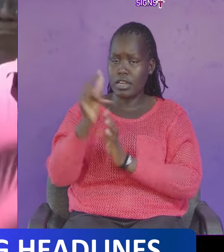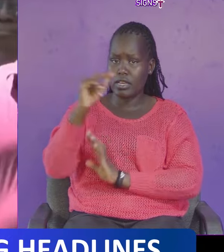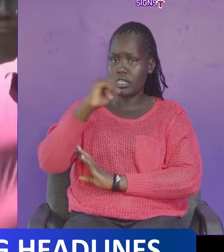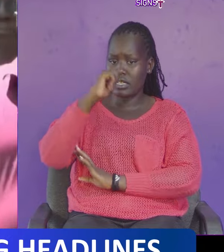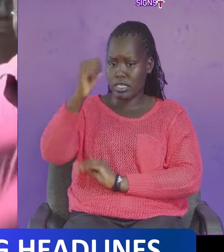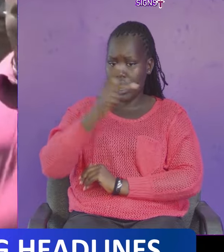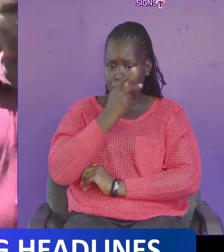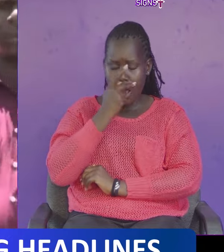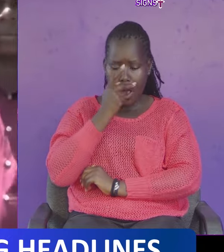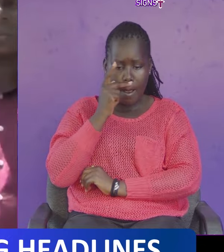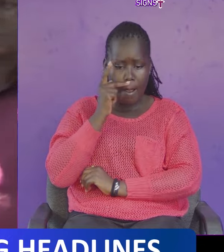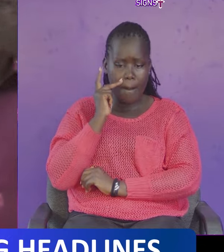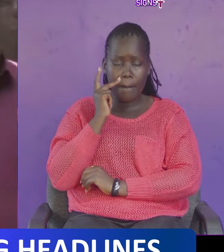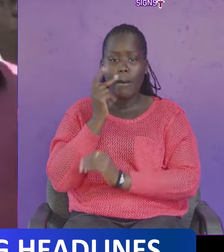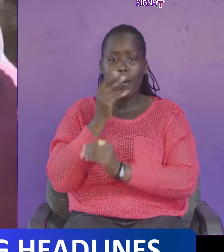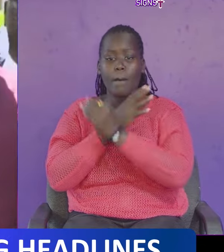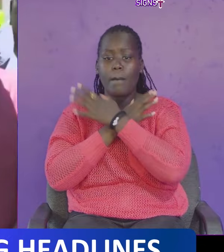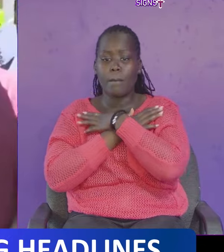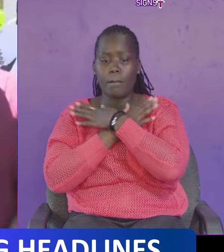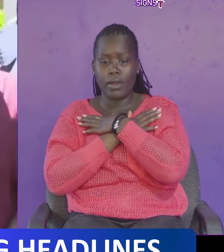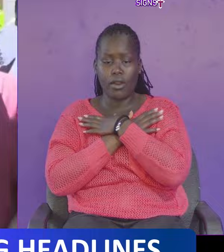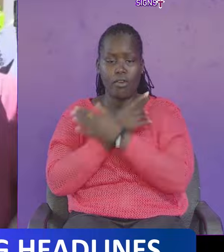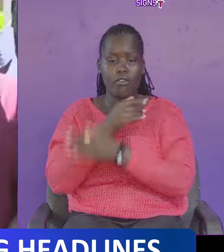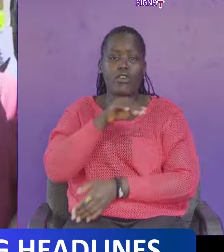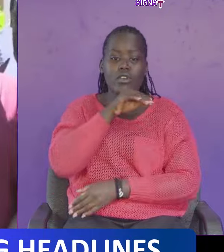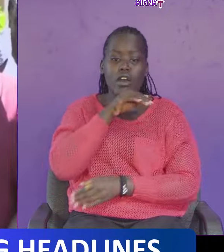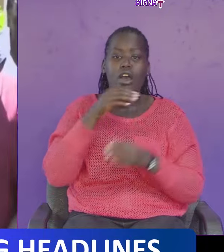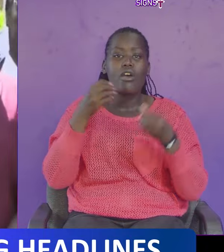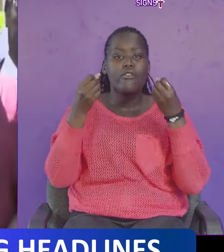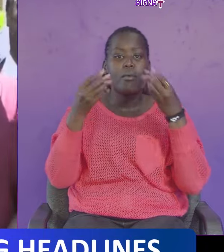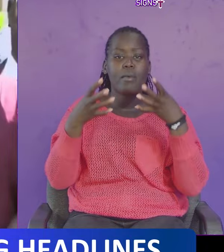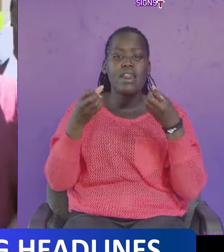been a friend of Baba for many, many years.